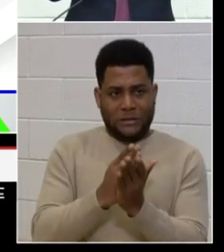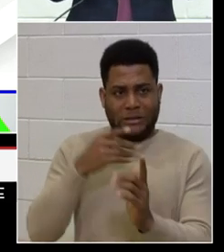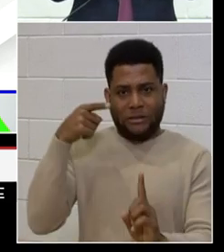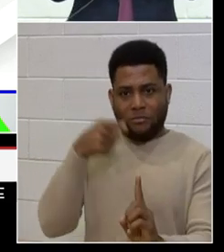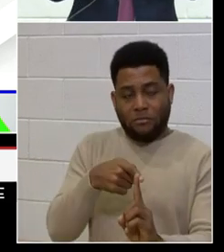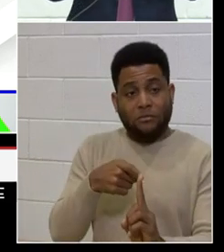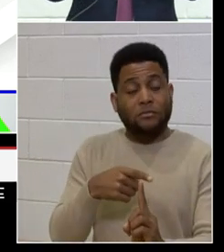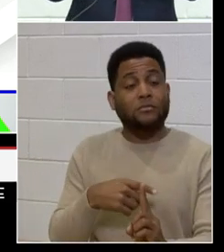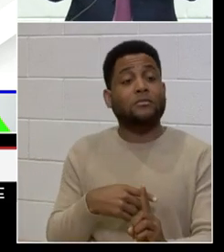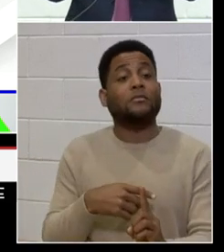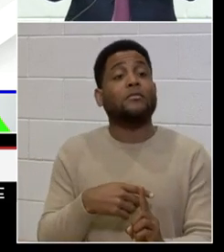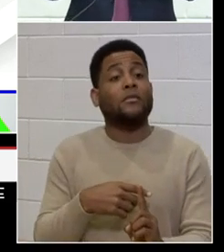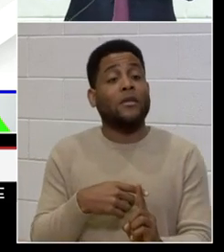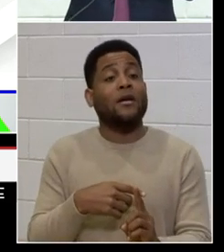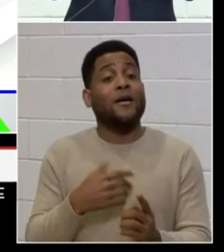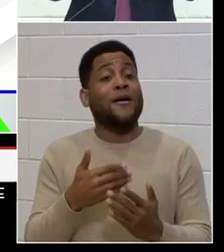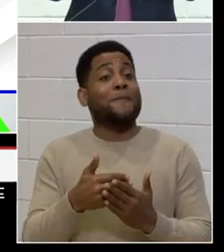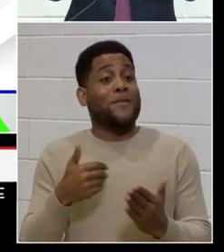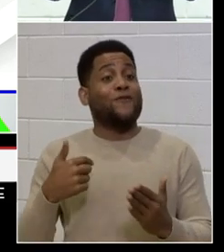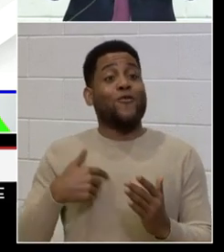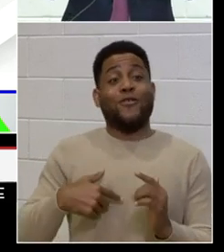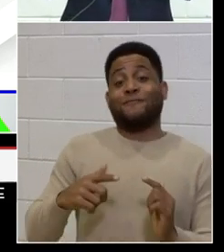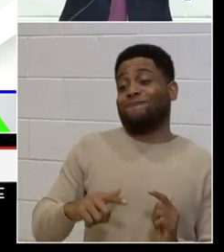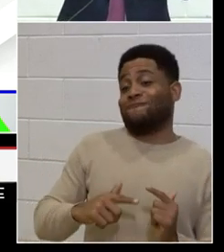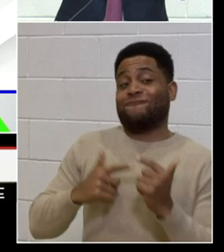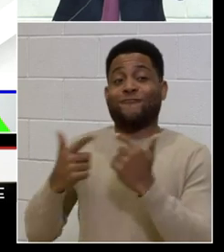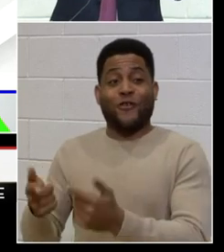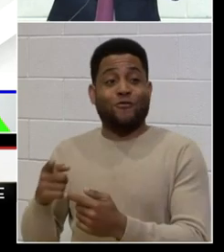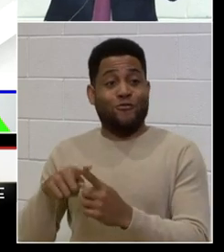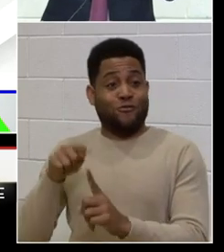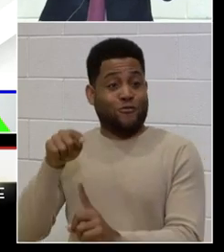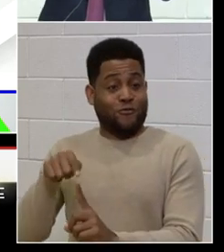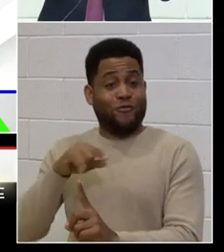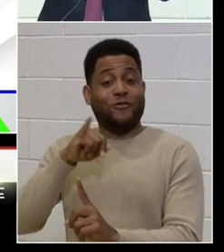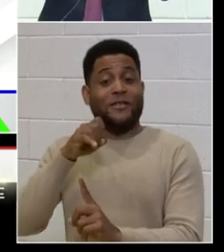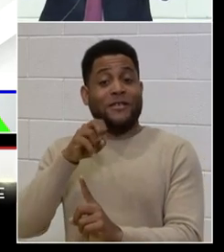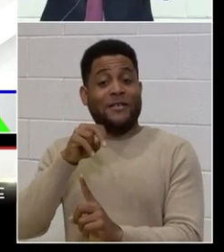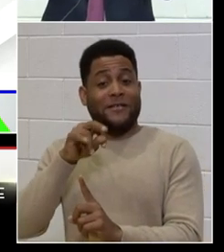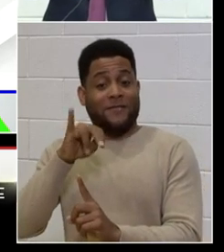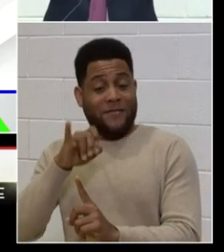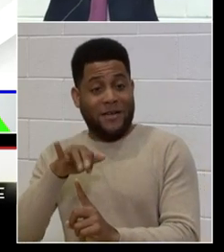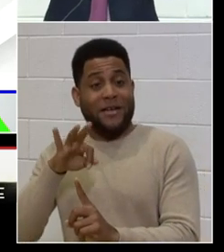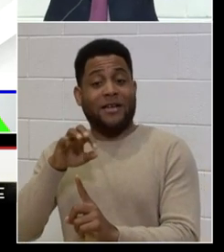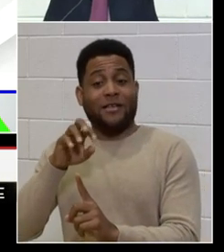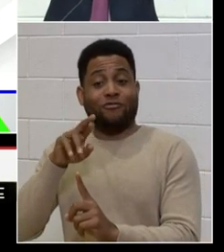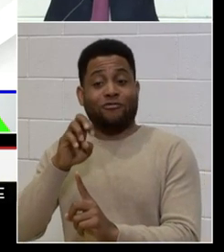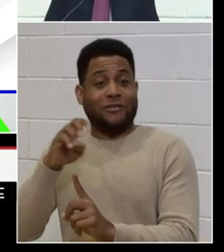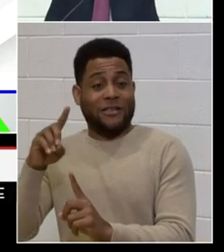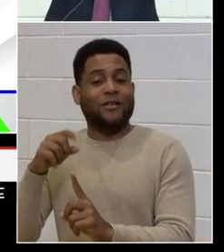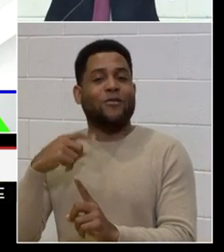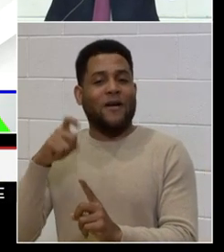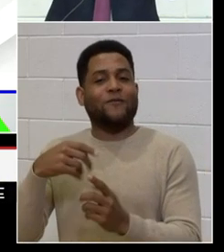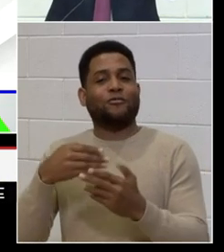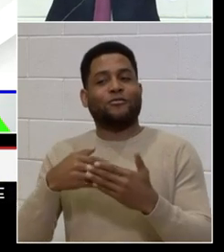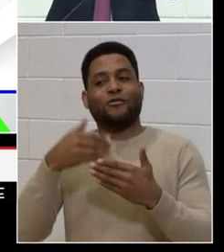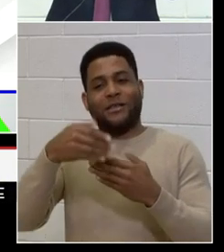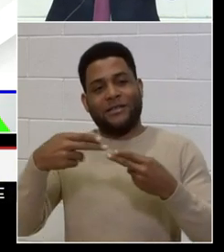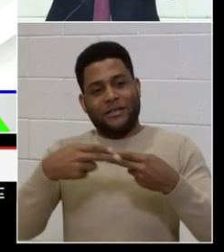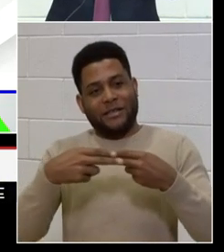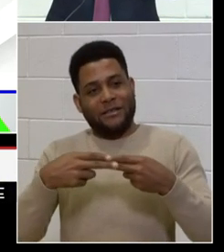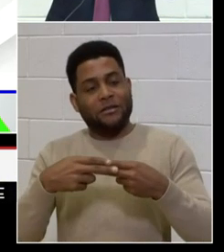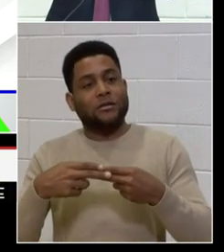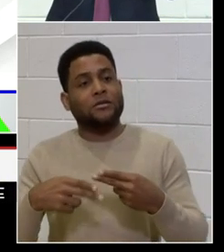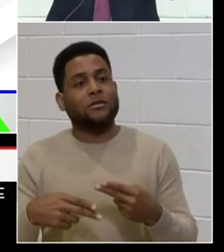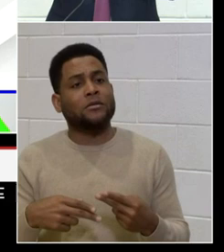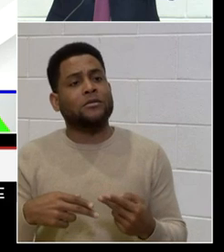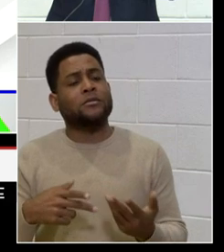before I hand it over to Jenny Reed, if you go to the next slide, is what the pie chart looks like now. So this is what we spend in